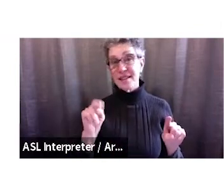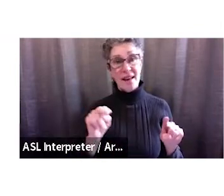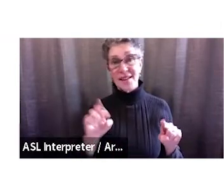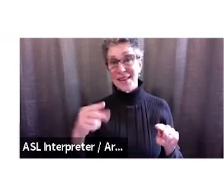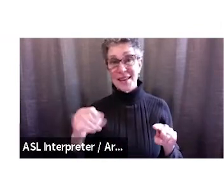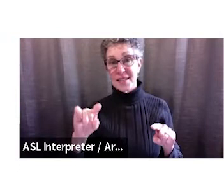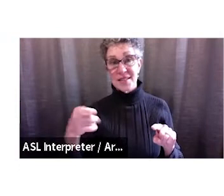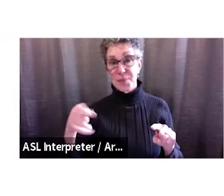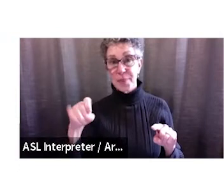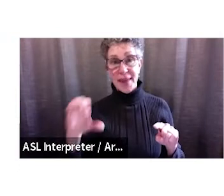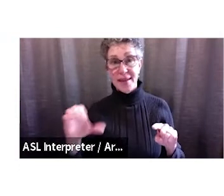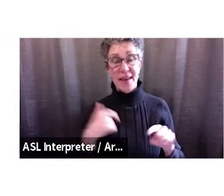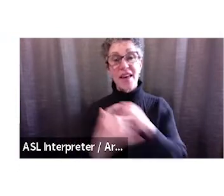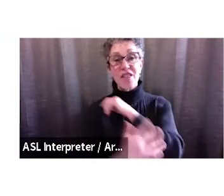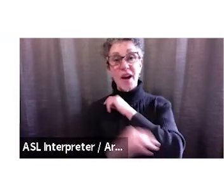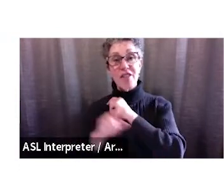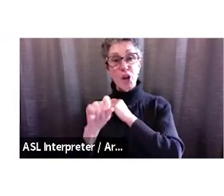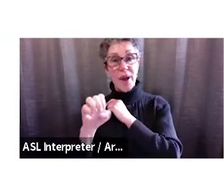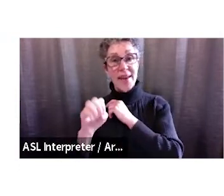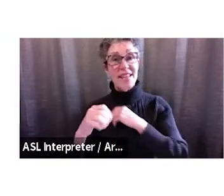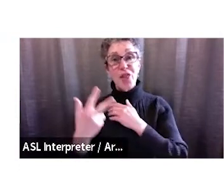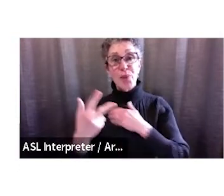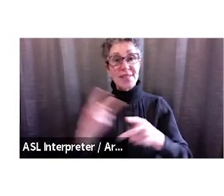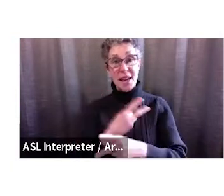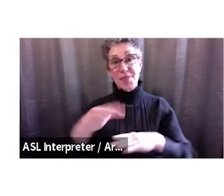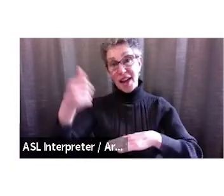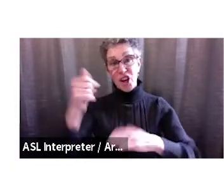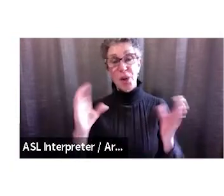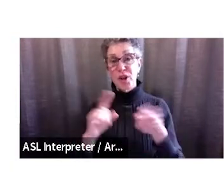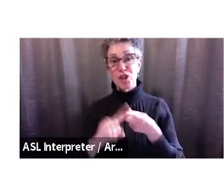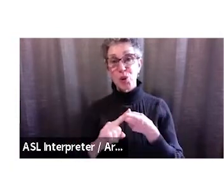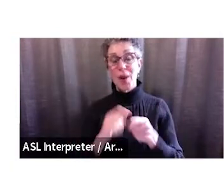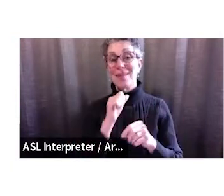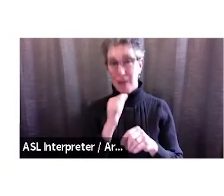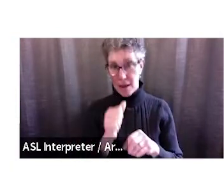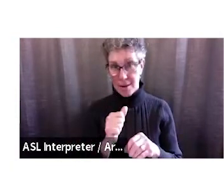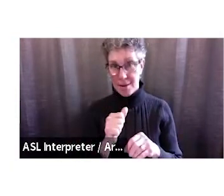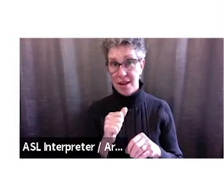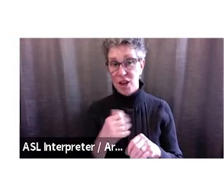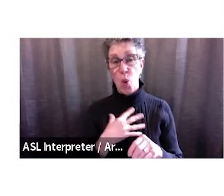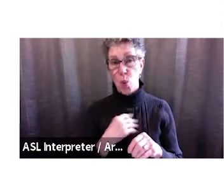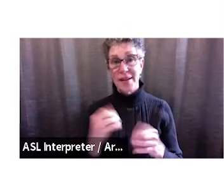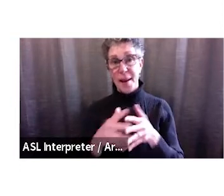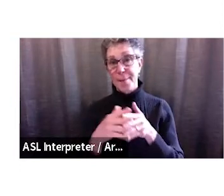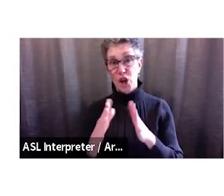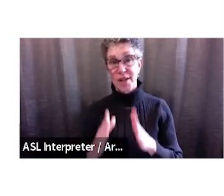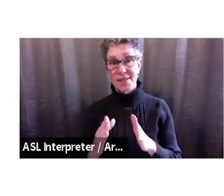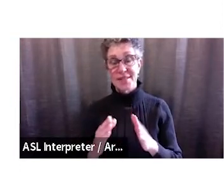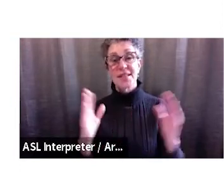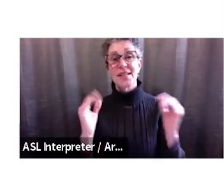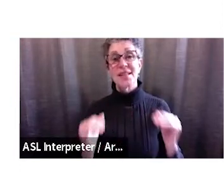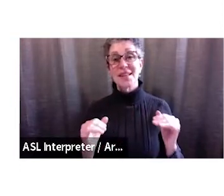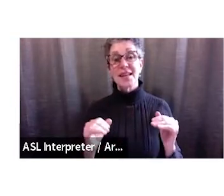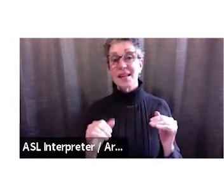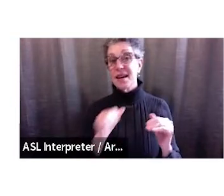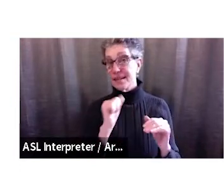poverty rate almost three times higher than non-disabled white Americans. And then disabled